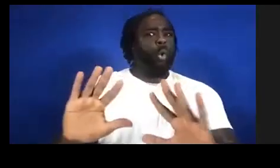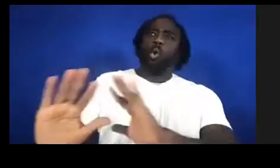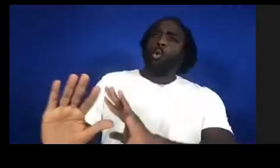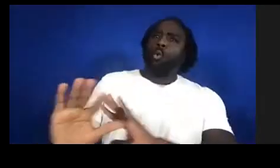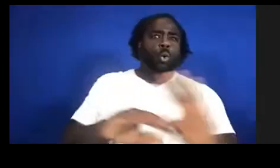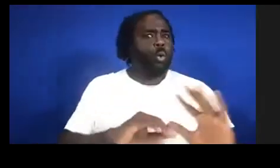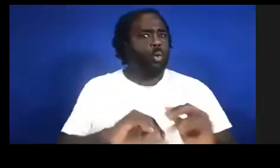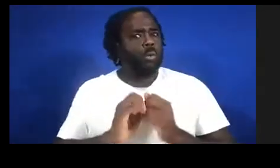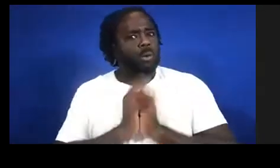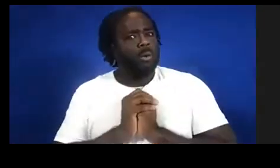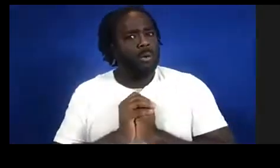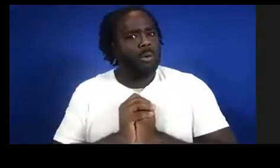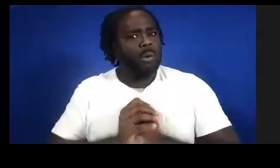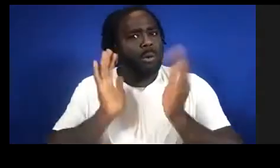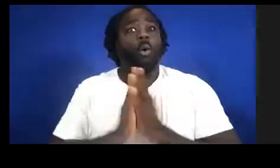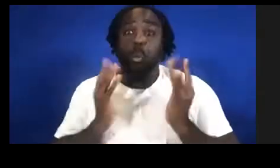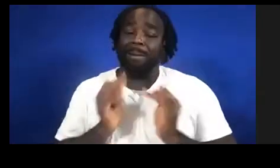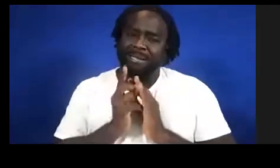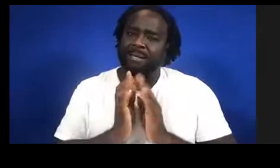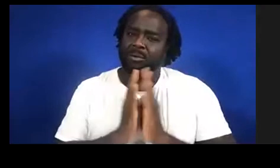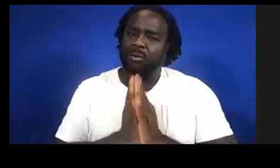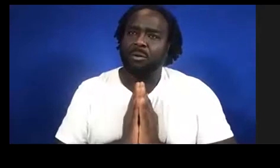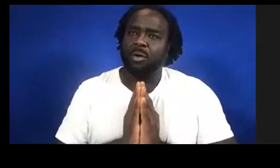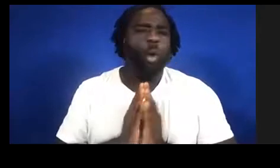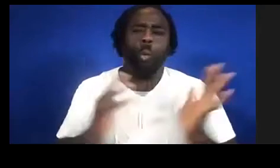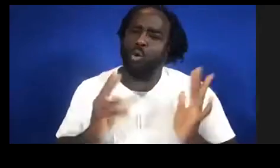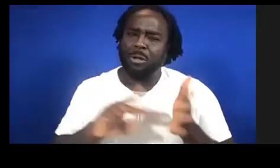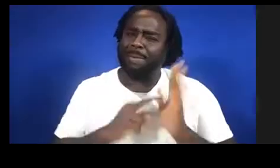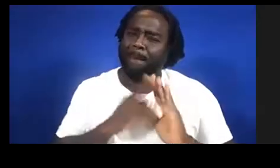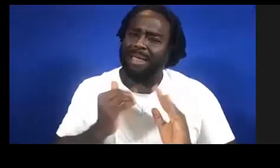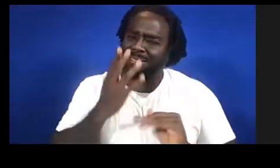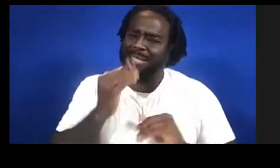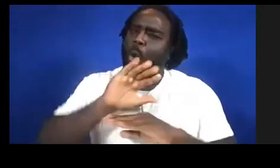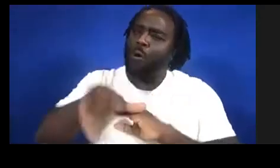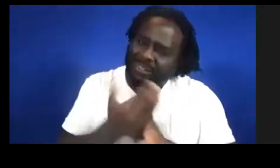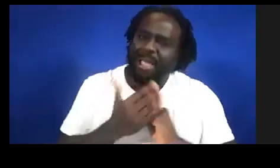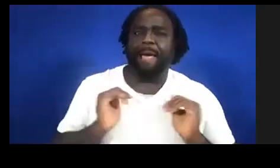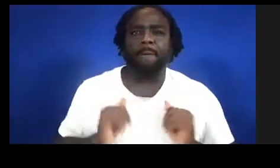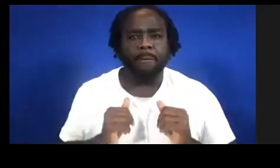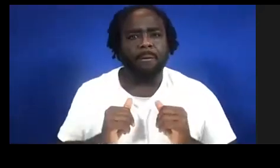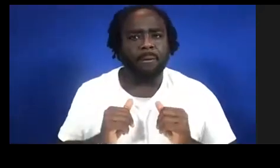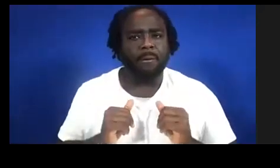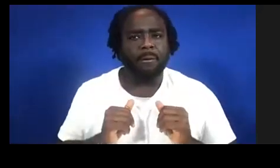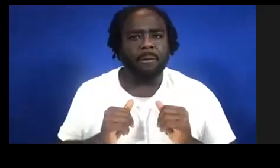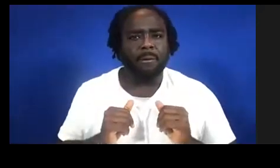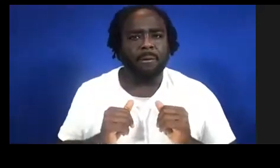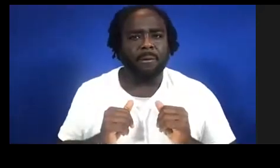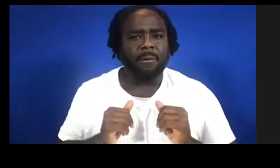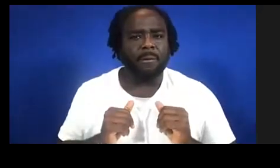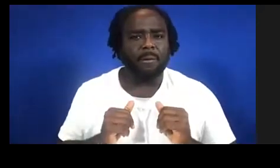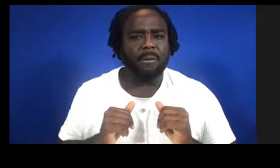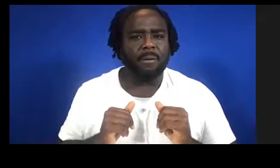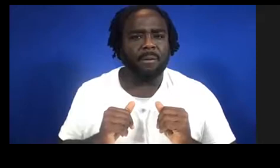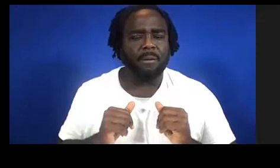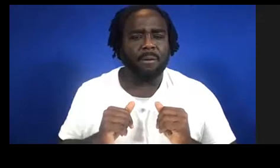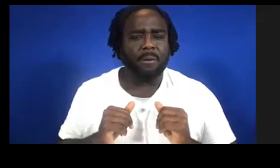wait. You want me to do an overnight what? I'm like, hold on a second. We gonna have to, we talking about